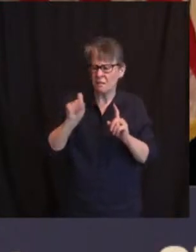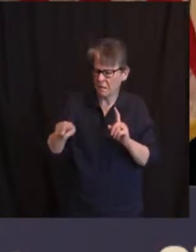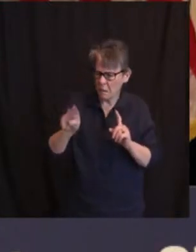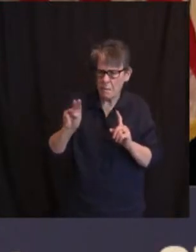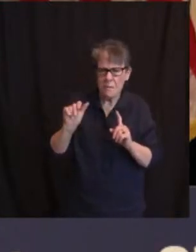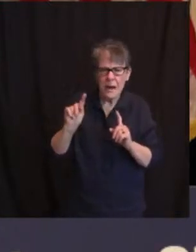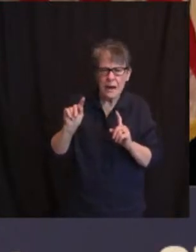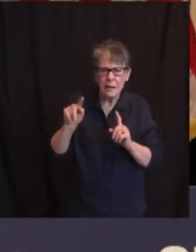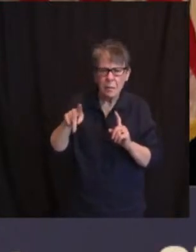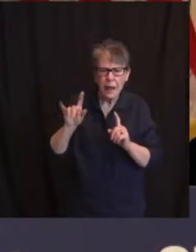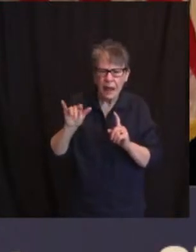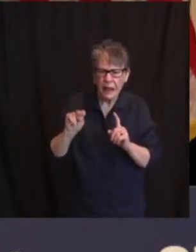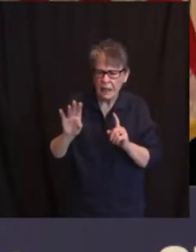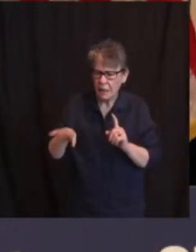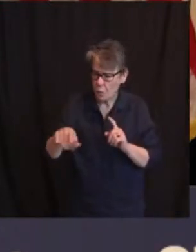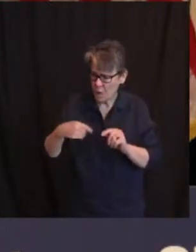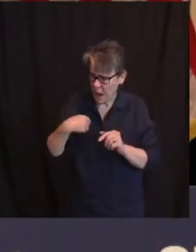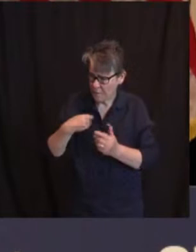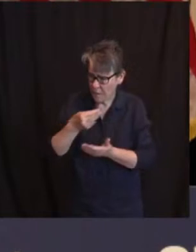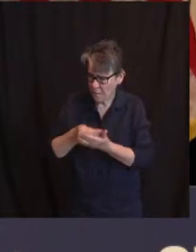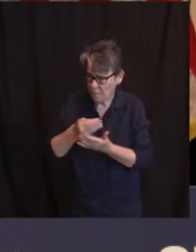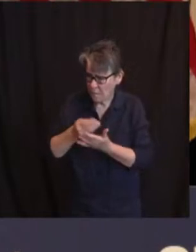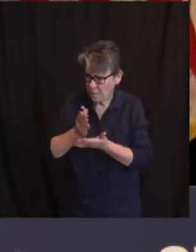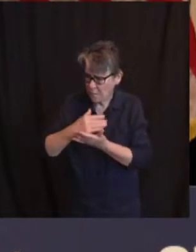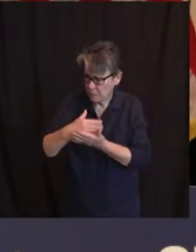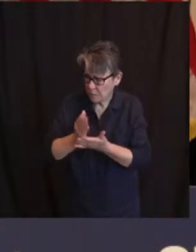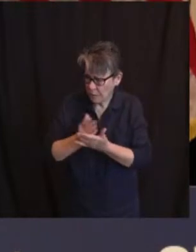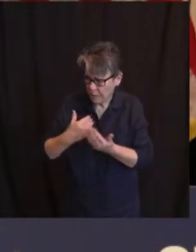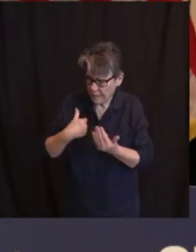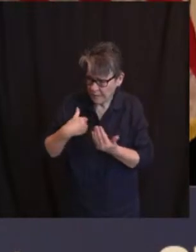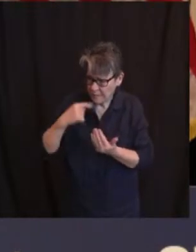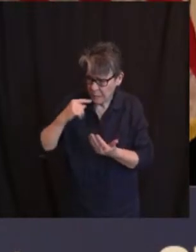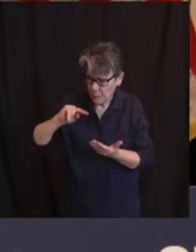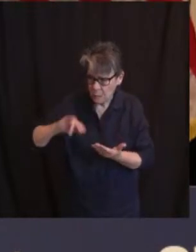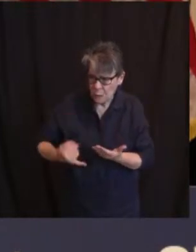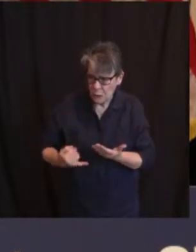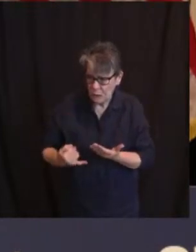monthly revenues, but perhaps. We'll come back to that, John.